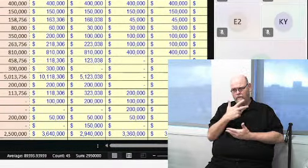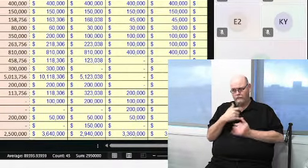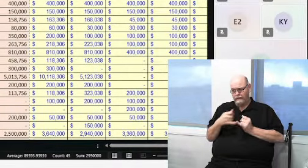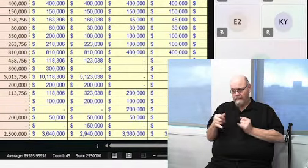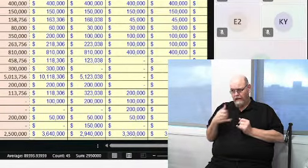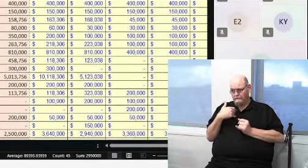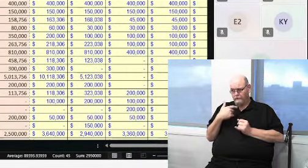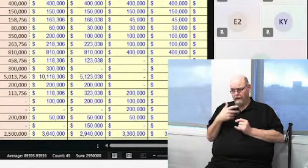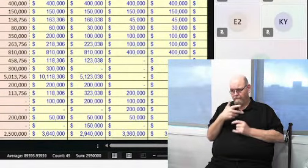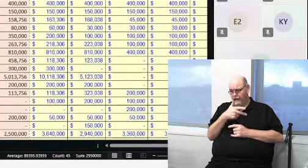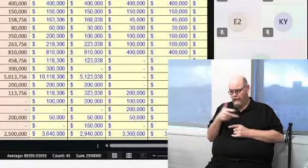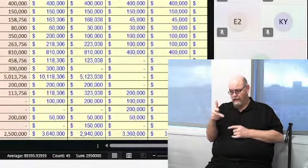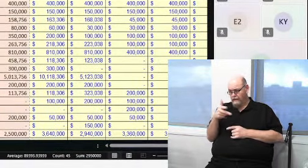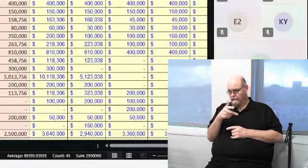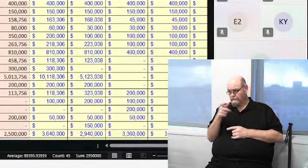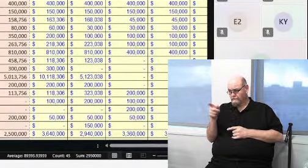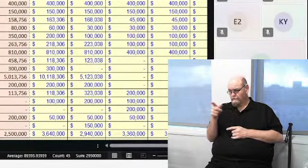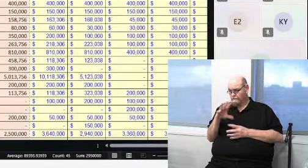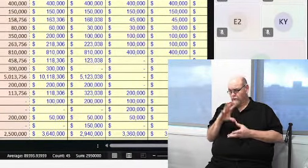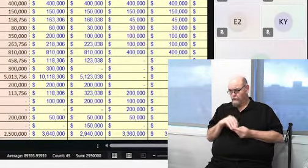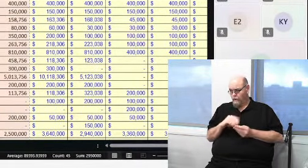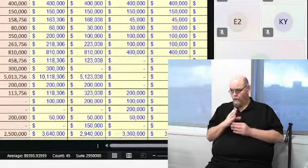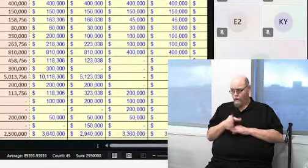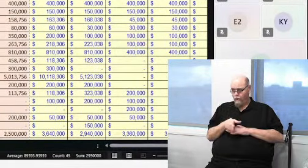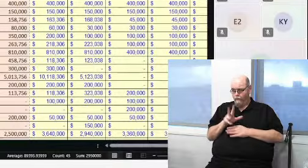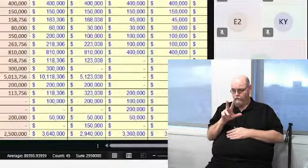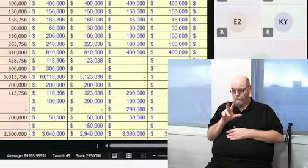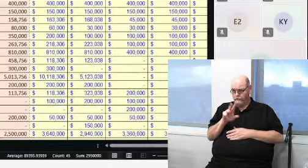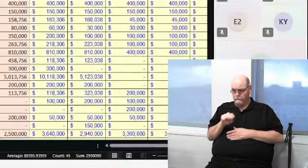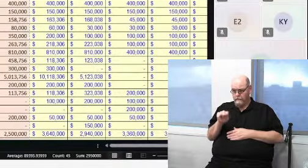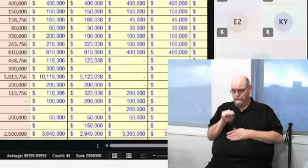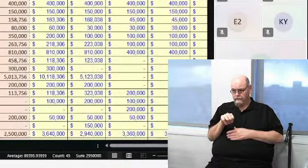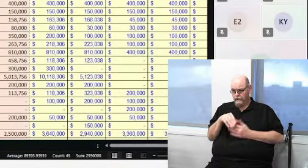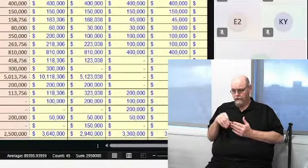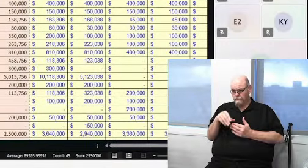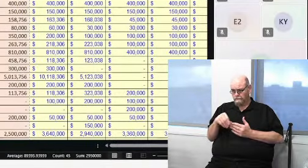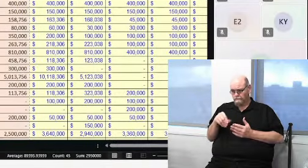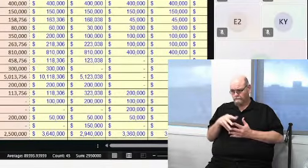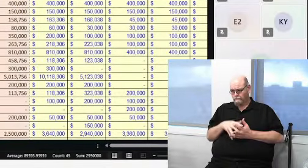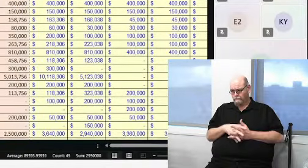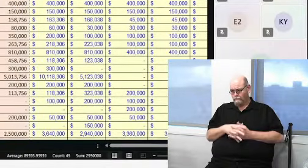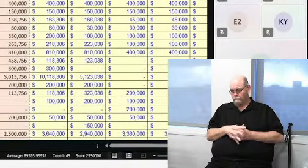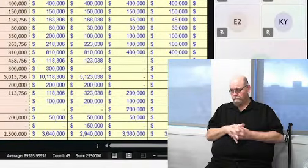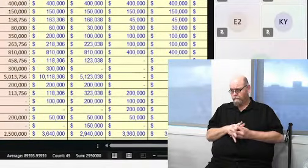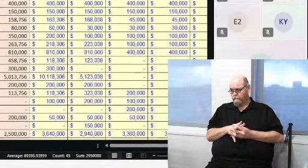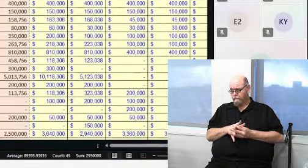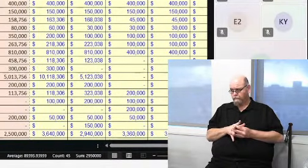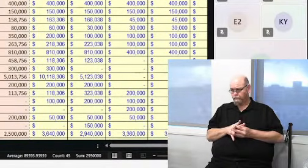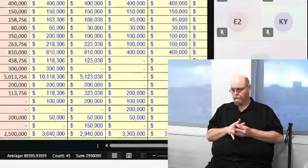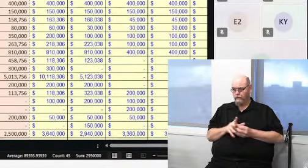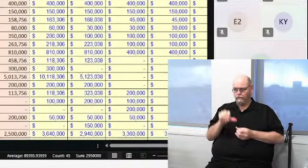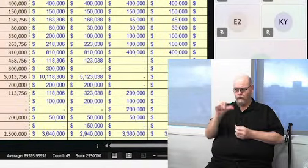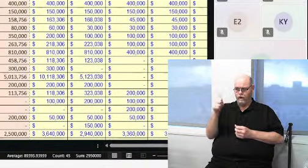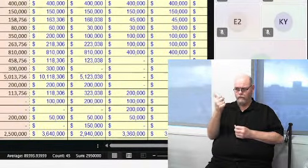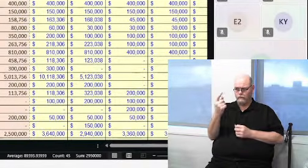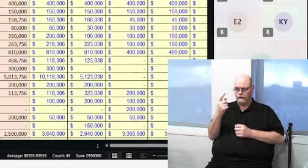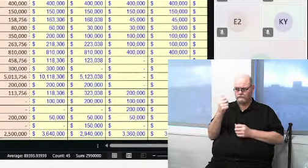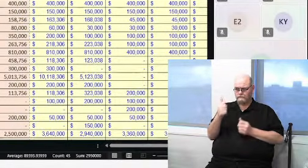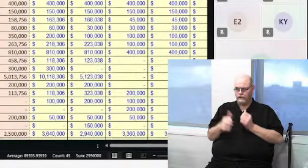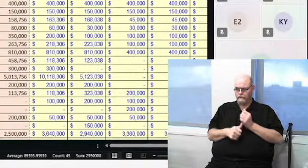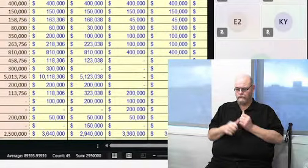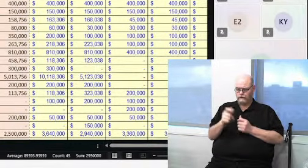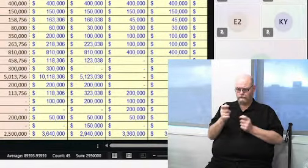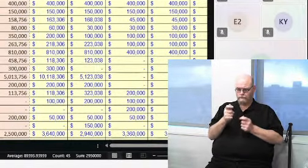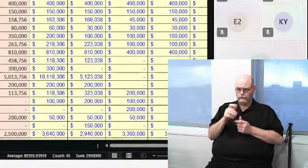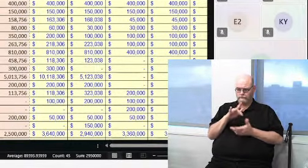And sorry, the three lines we have highlighted there are totaling just over $3 million. Yeah, there are other ones that are under